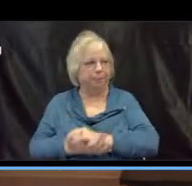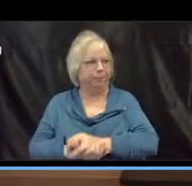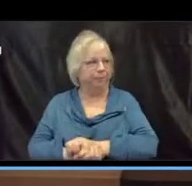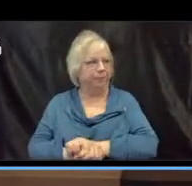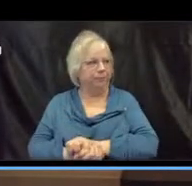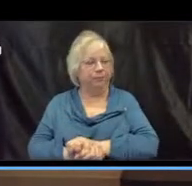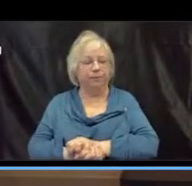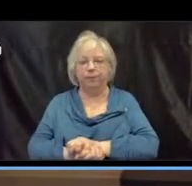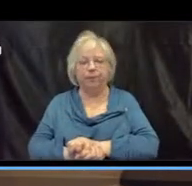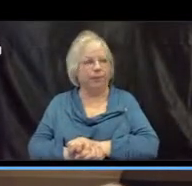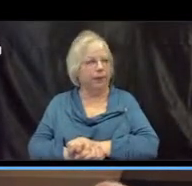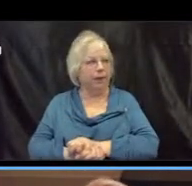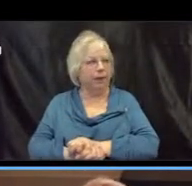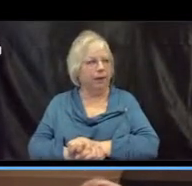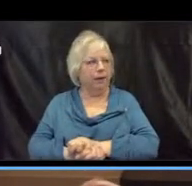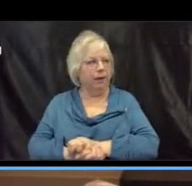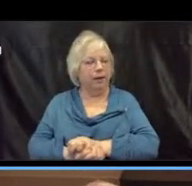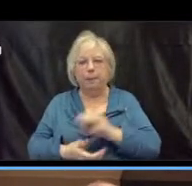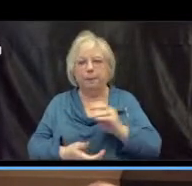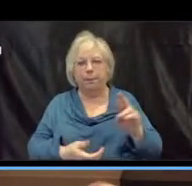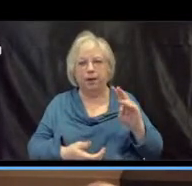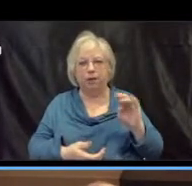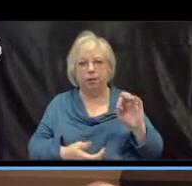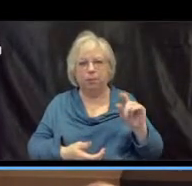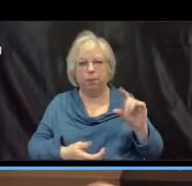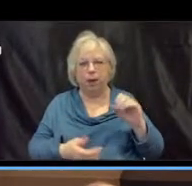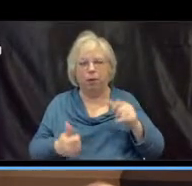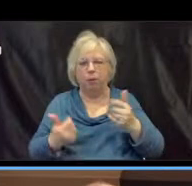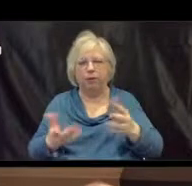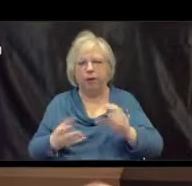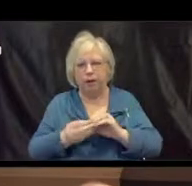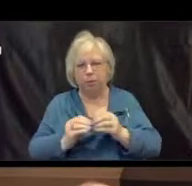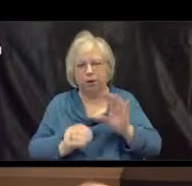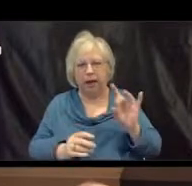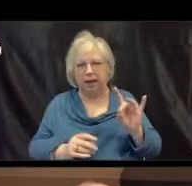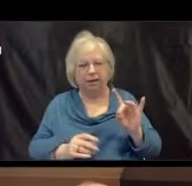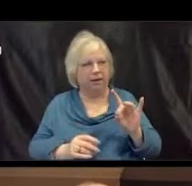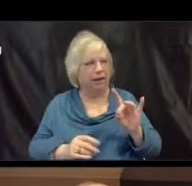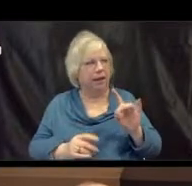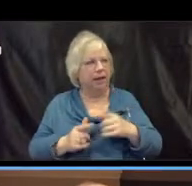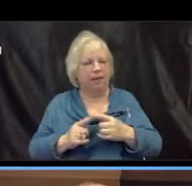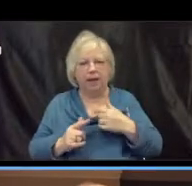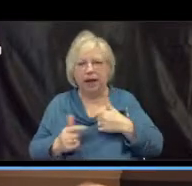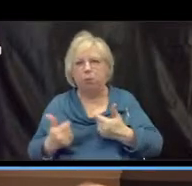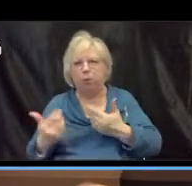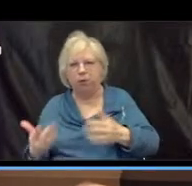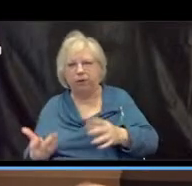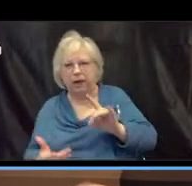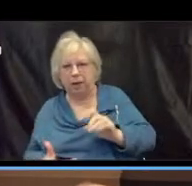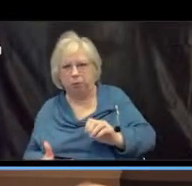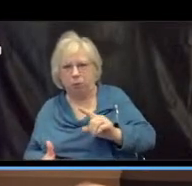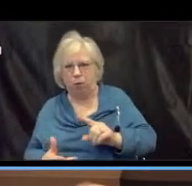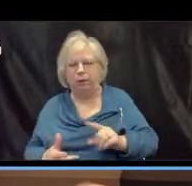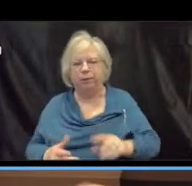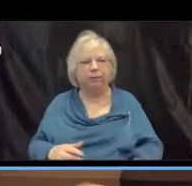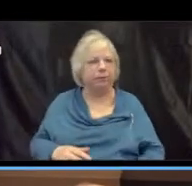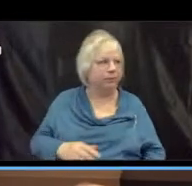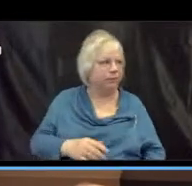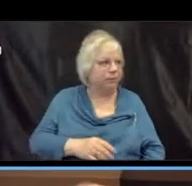Mr. Chair, Mr. Malone will again present item number 8, and then I'll present item 8.1.